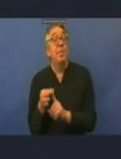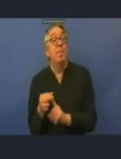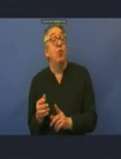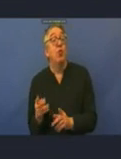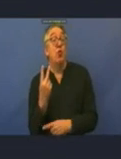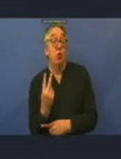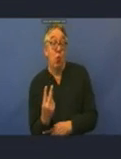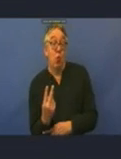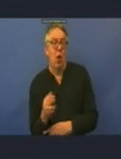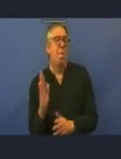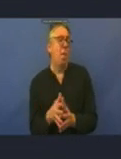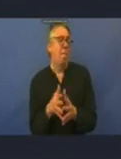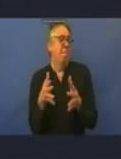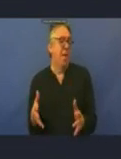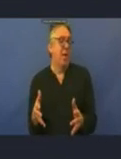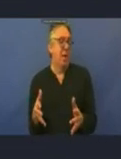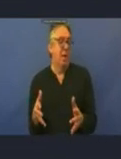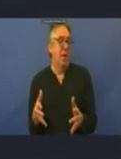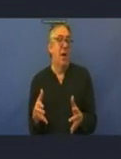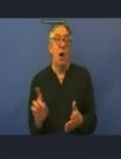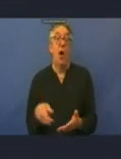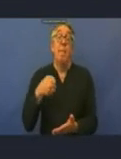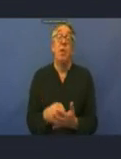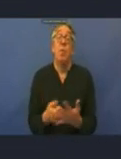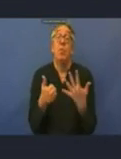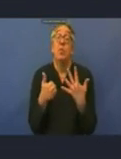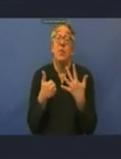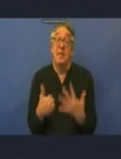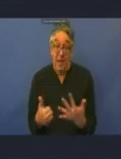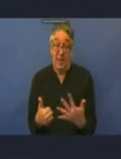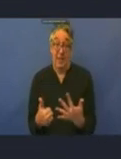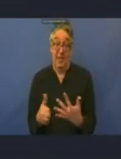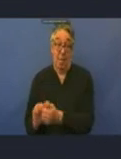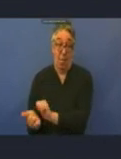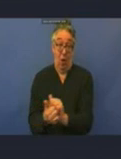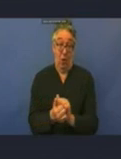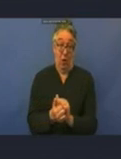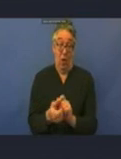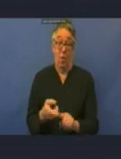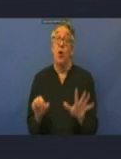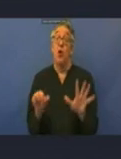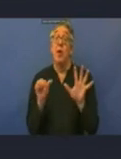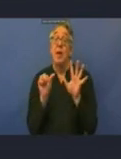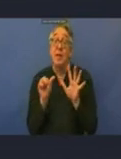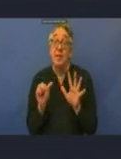bigger. And it involves minimum 6 partner organizations from 6 different countries.